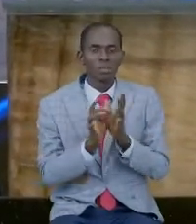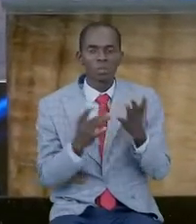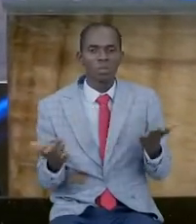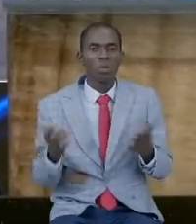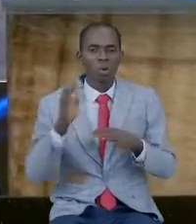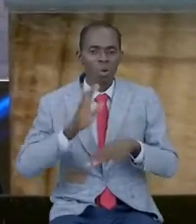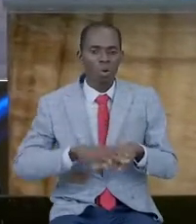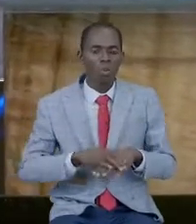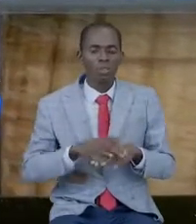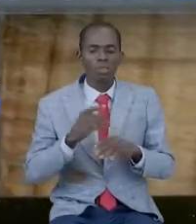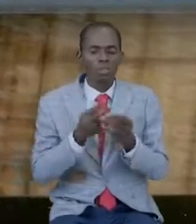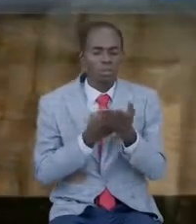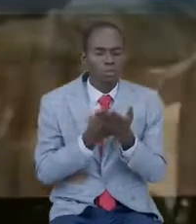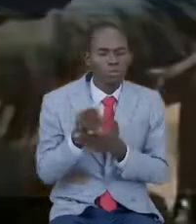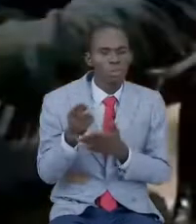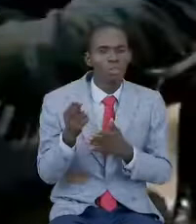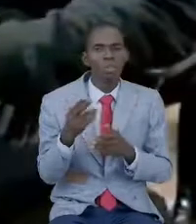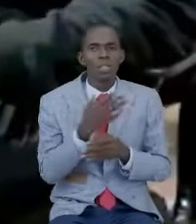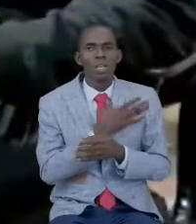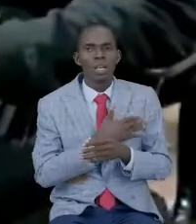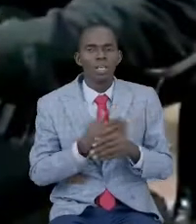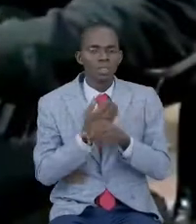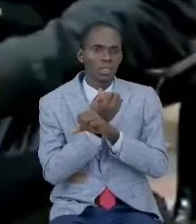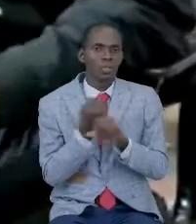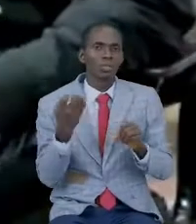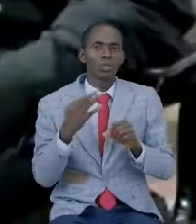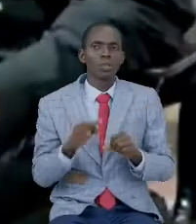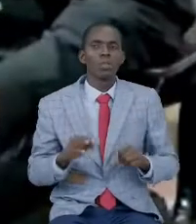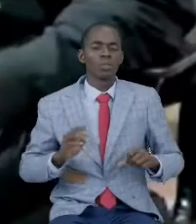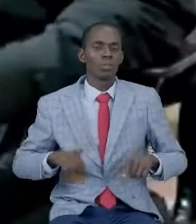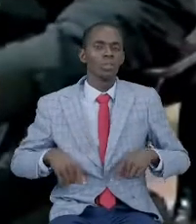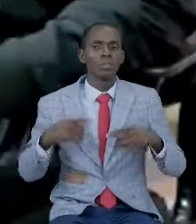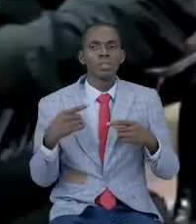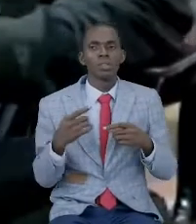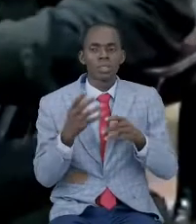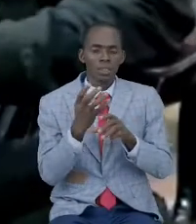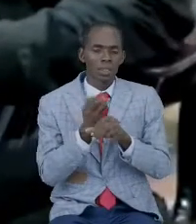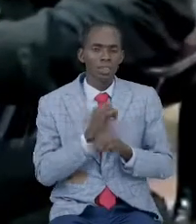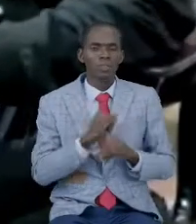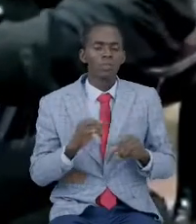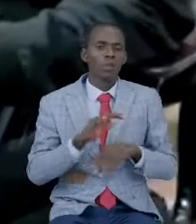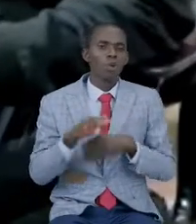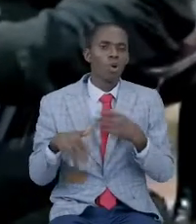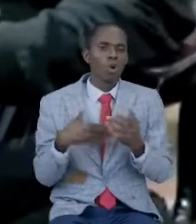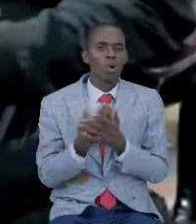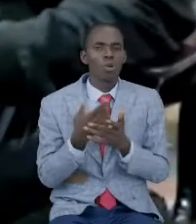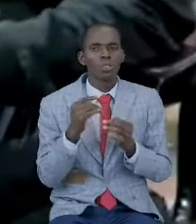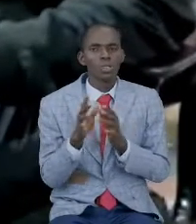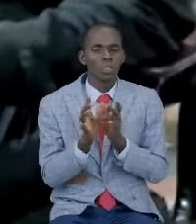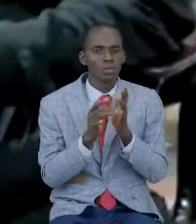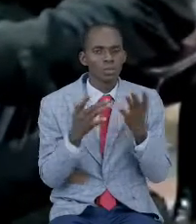sanctification of the Christian, receiving all of scripture for our